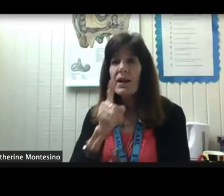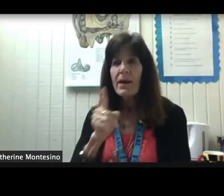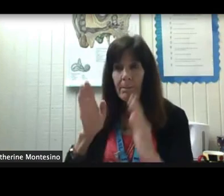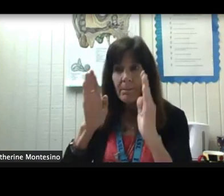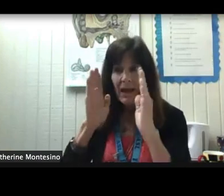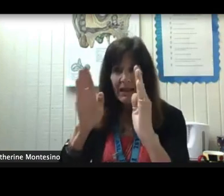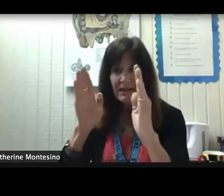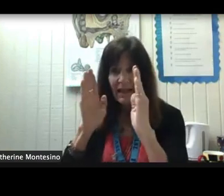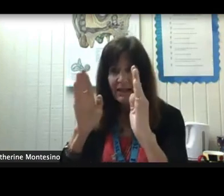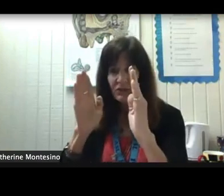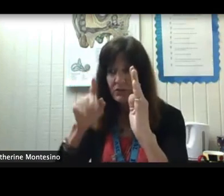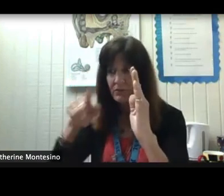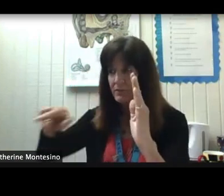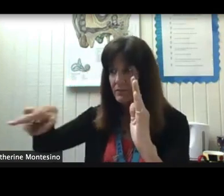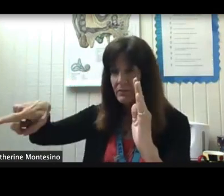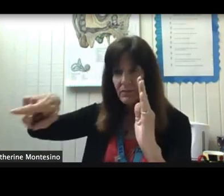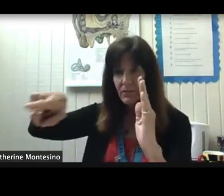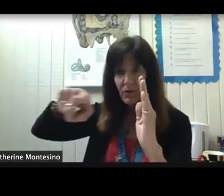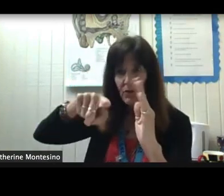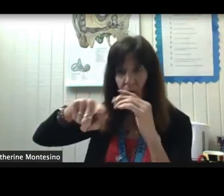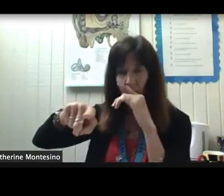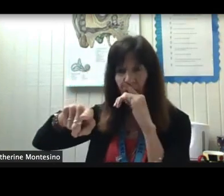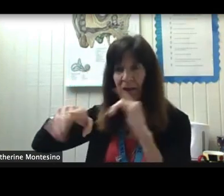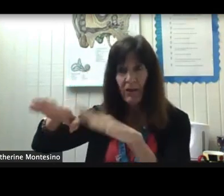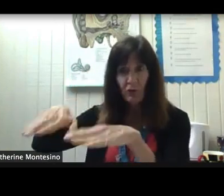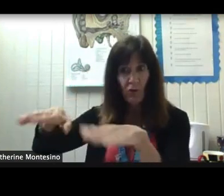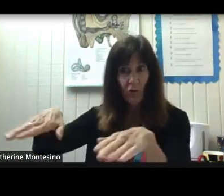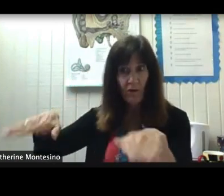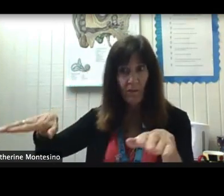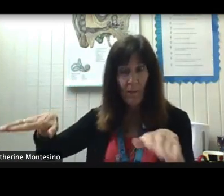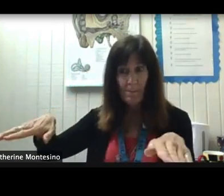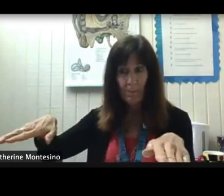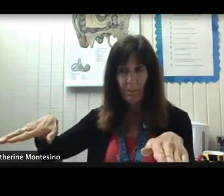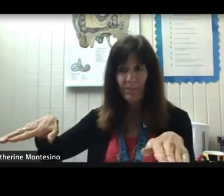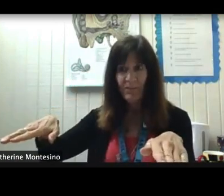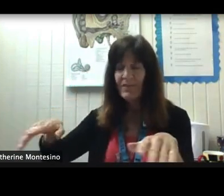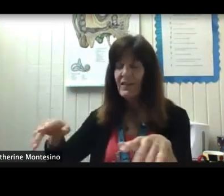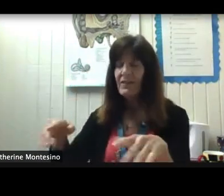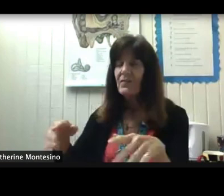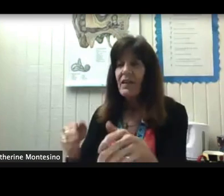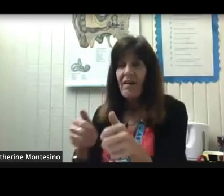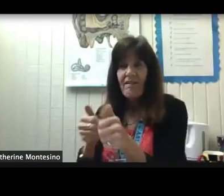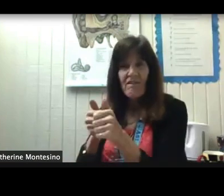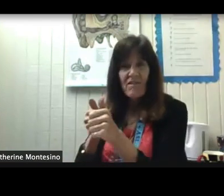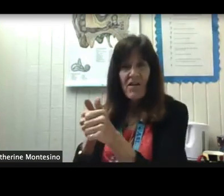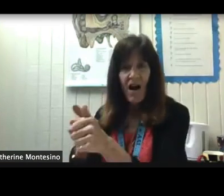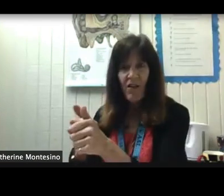audience, um, I guess really pay attention to those children.